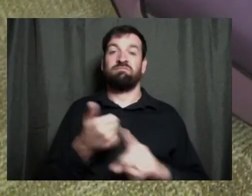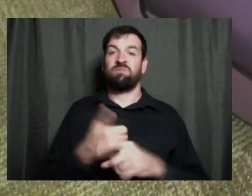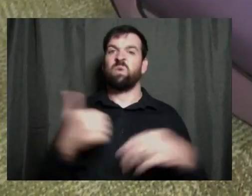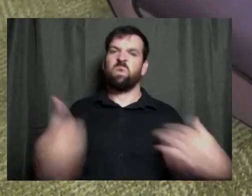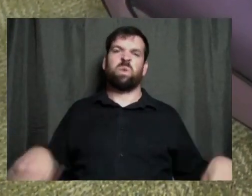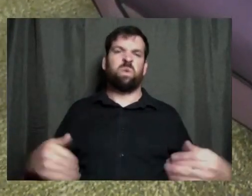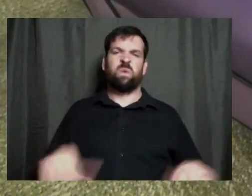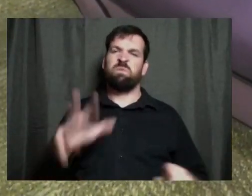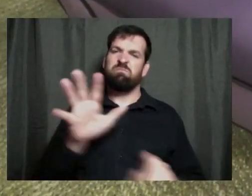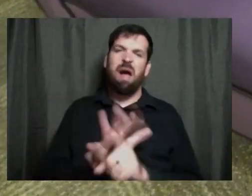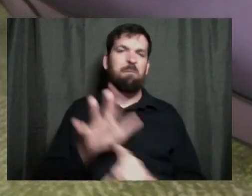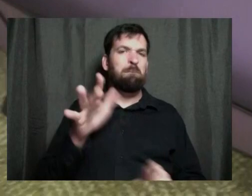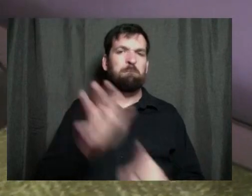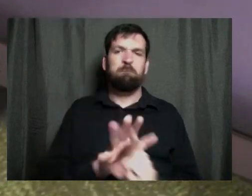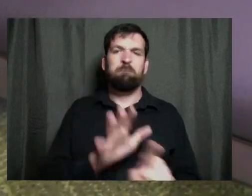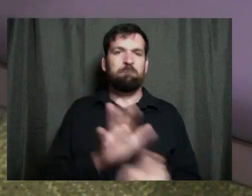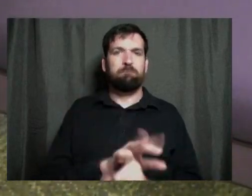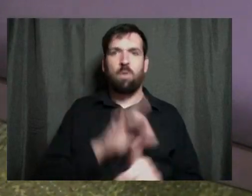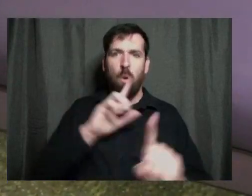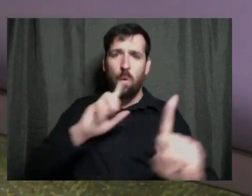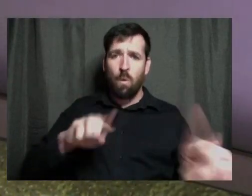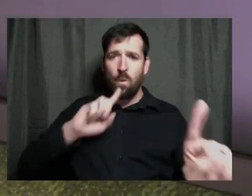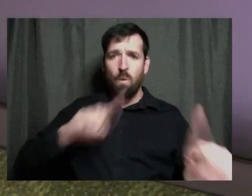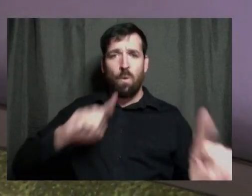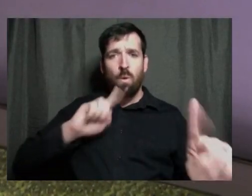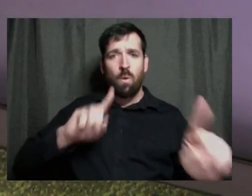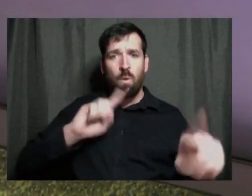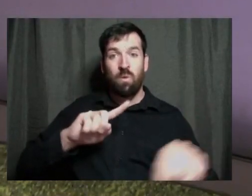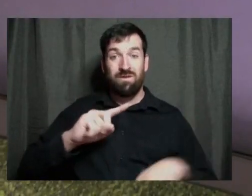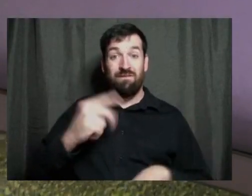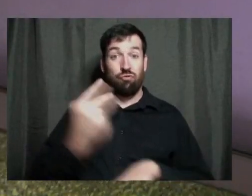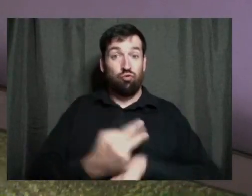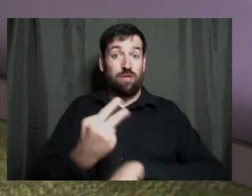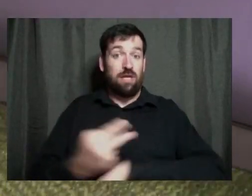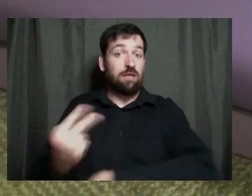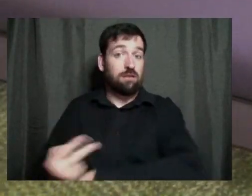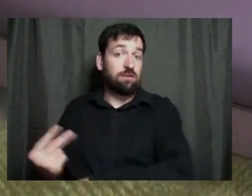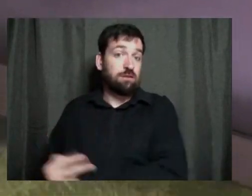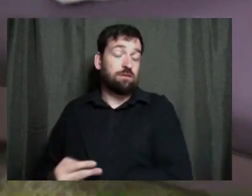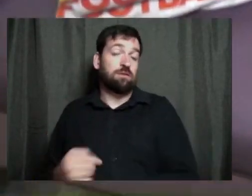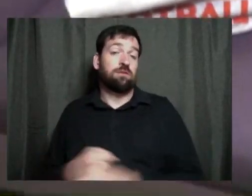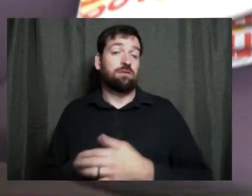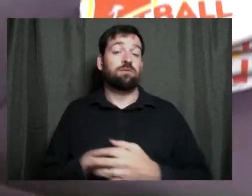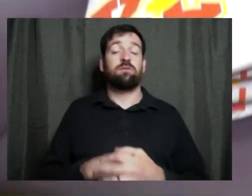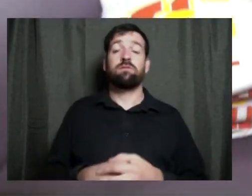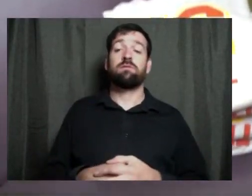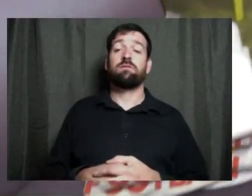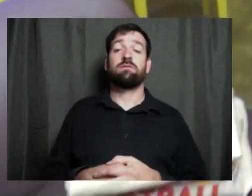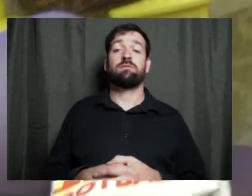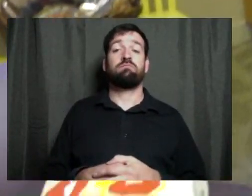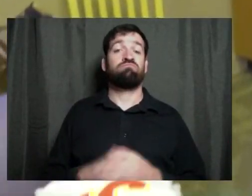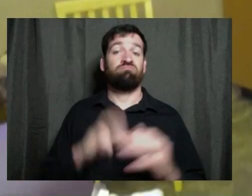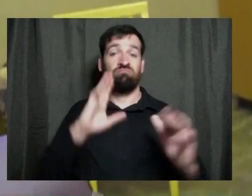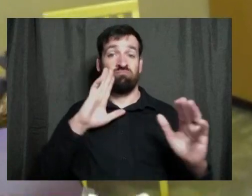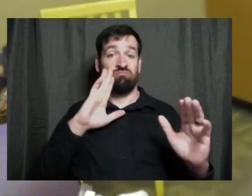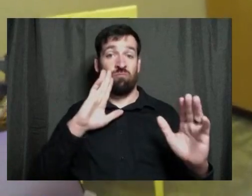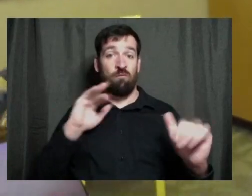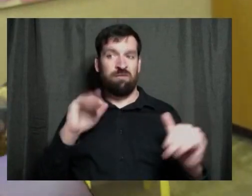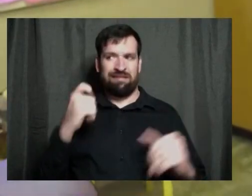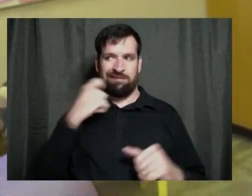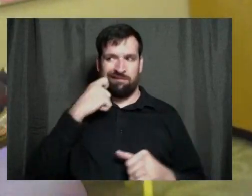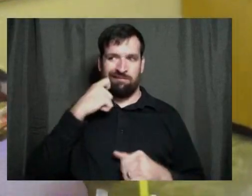we're ordering them almost every other day and bringing them in. Hopefully, after this last game, that will